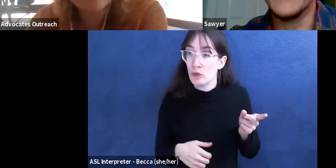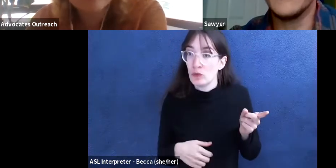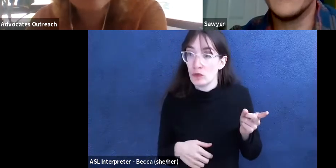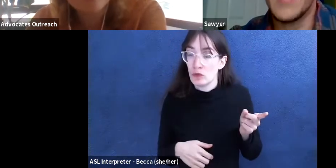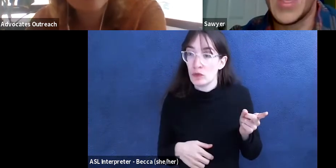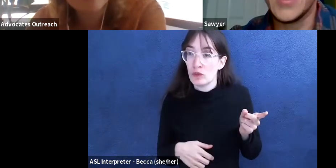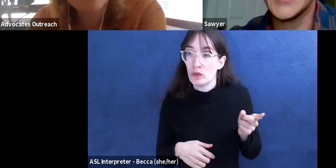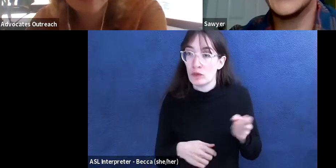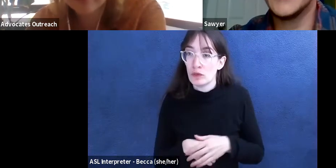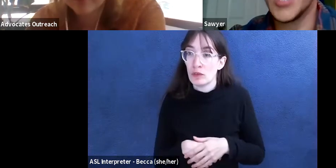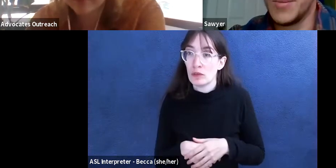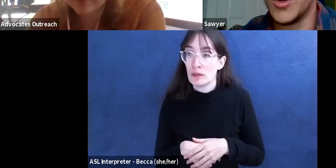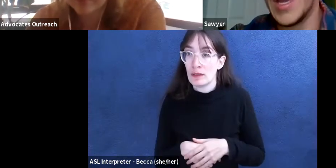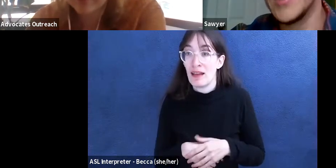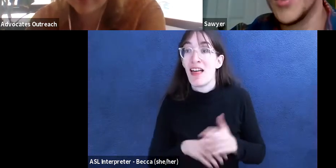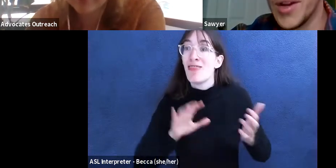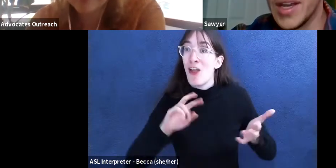So